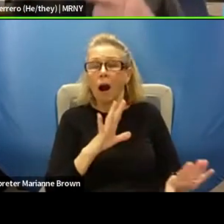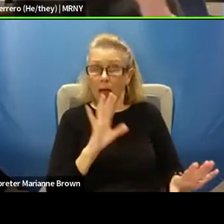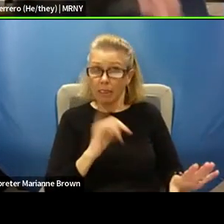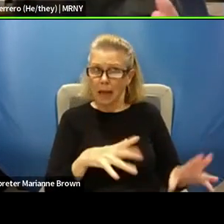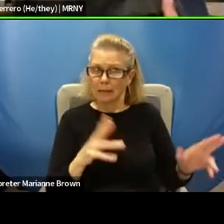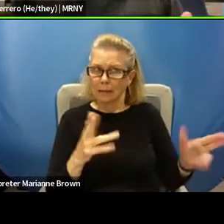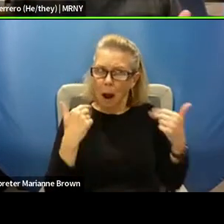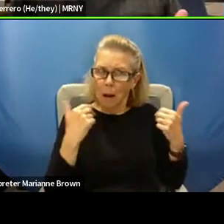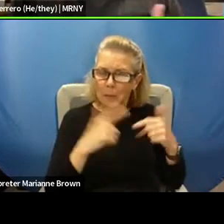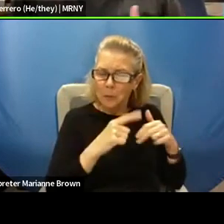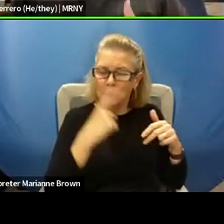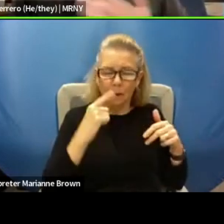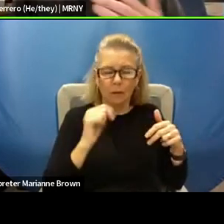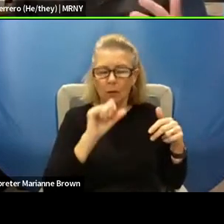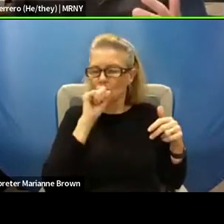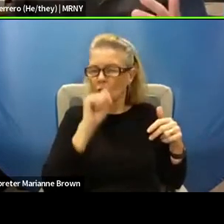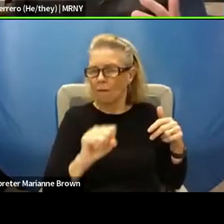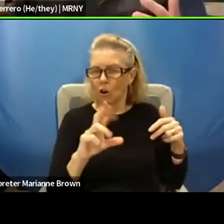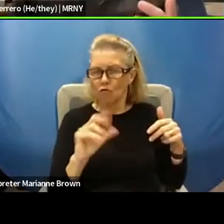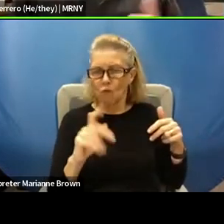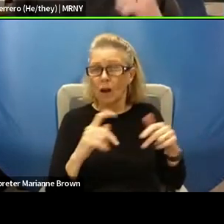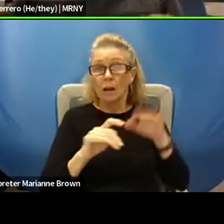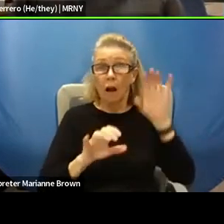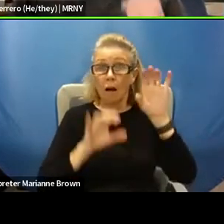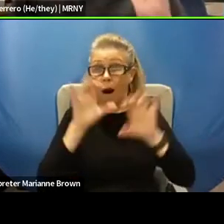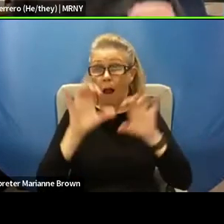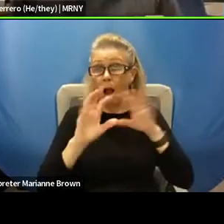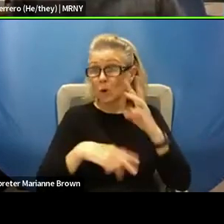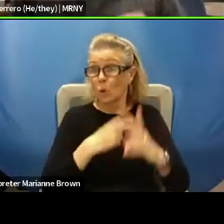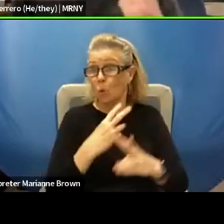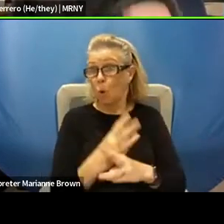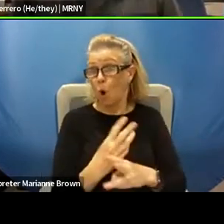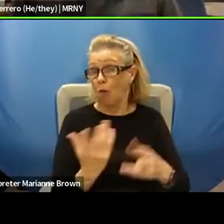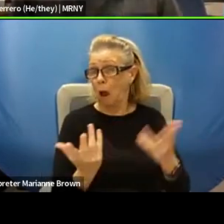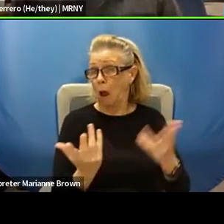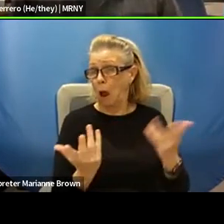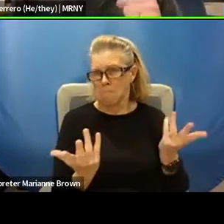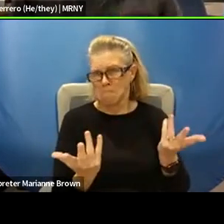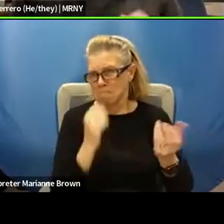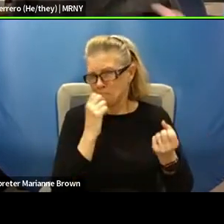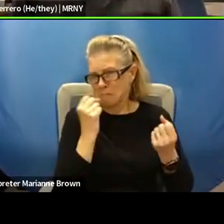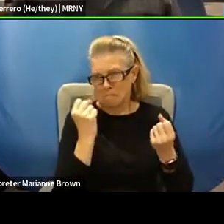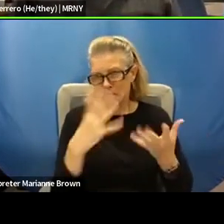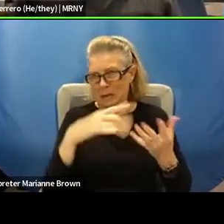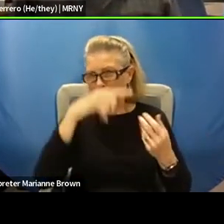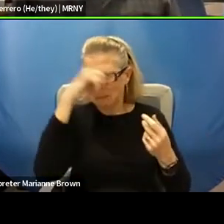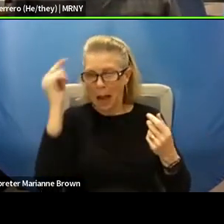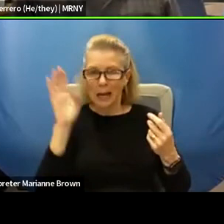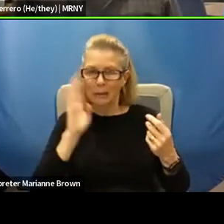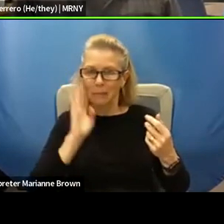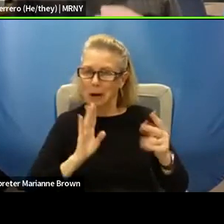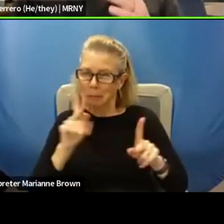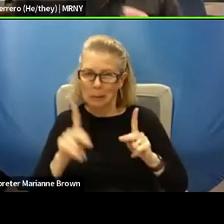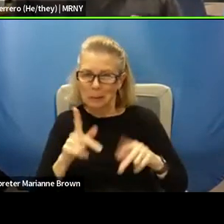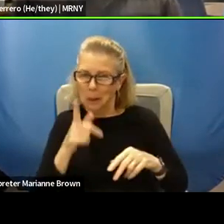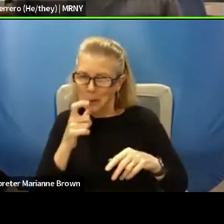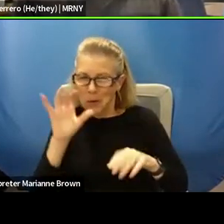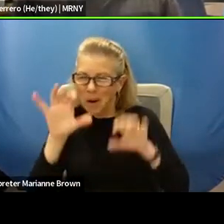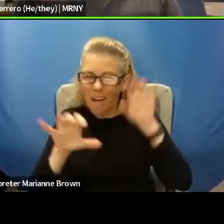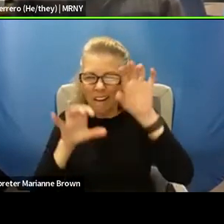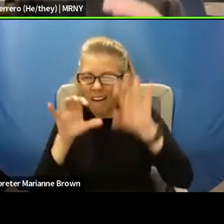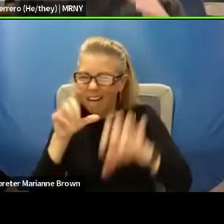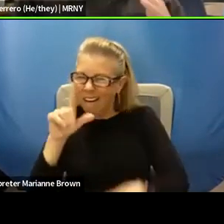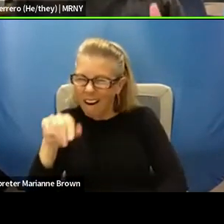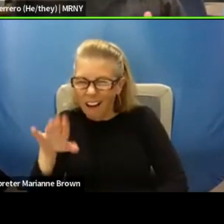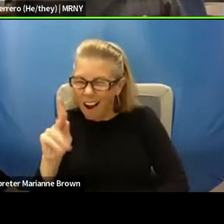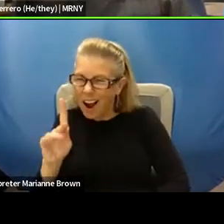So in the climbing world, there are not, first of all, there are not many Black and brown people who climb, right? It's a very